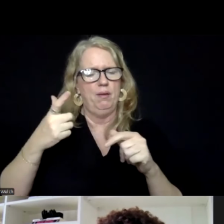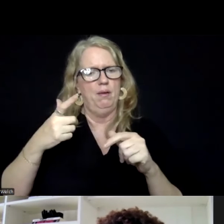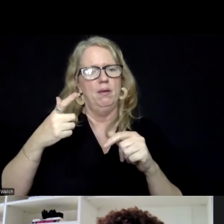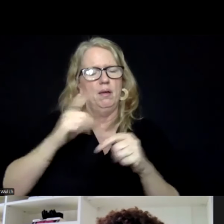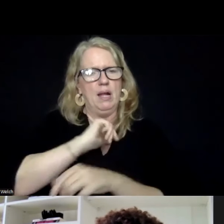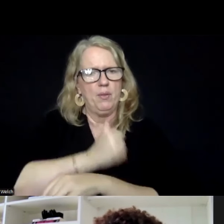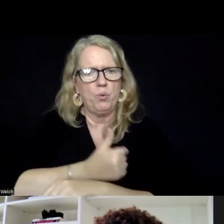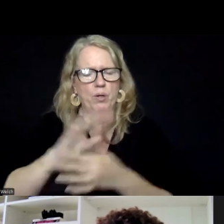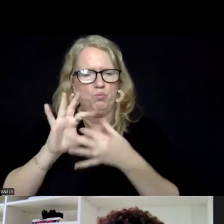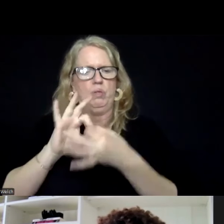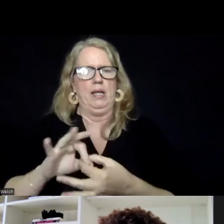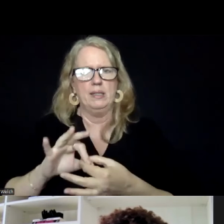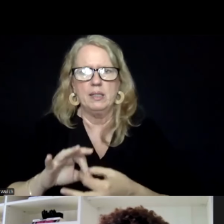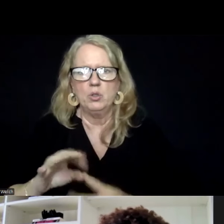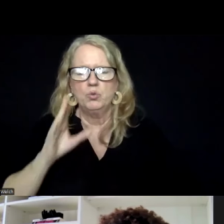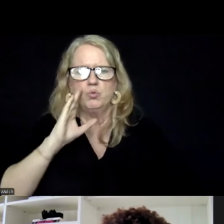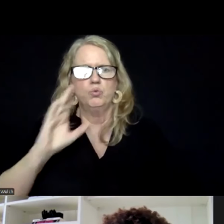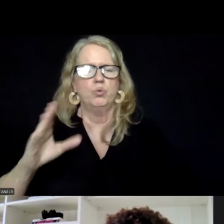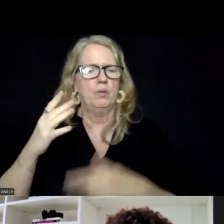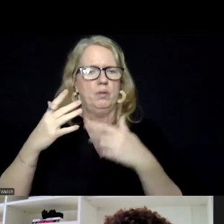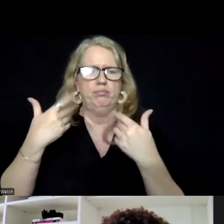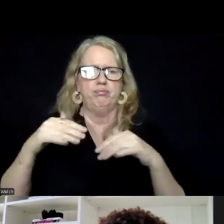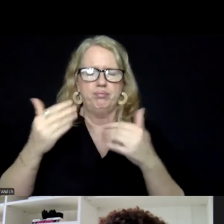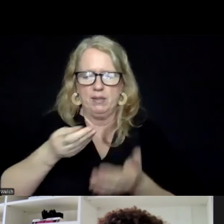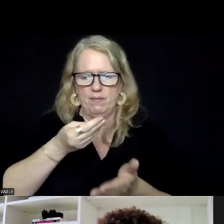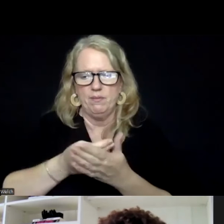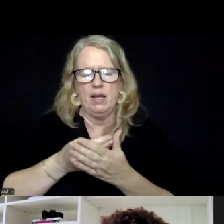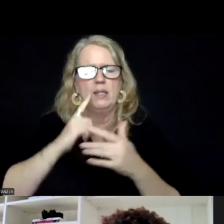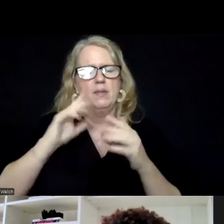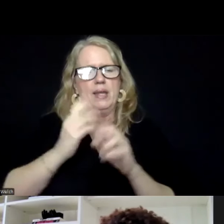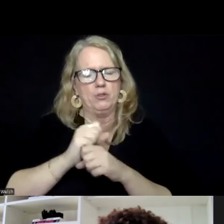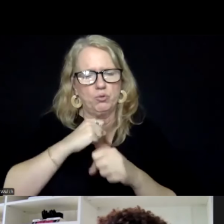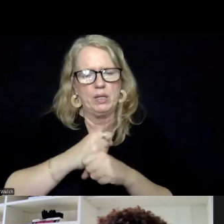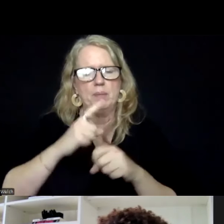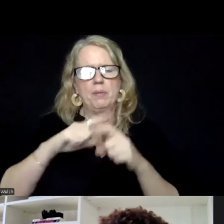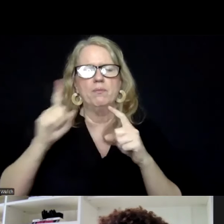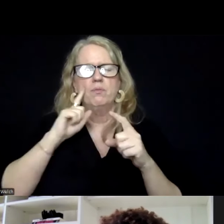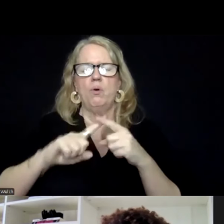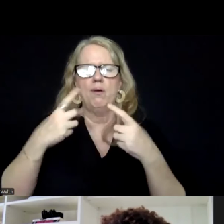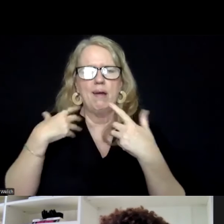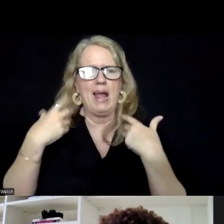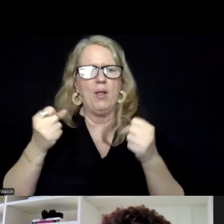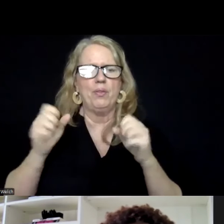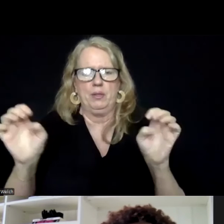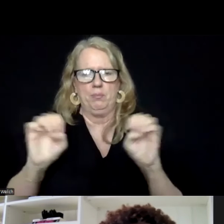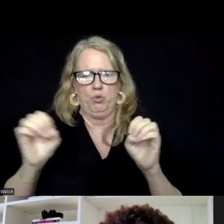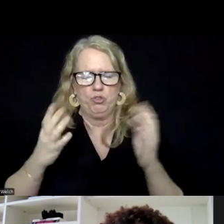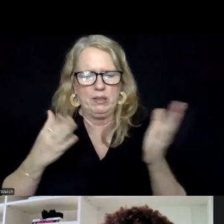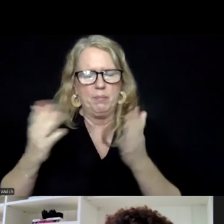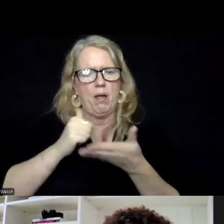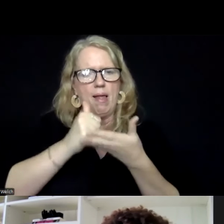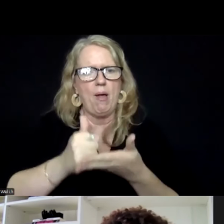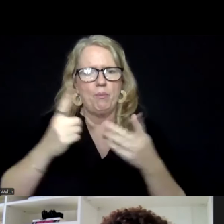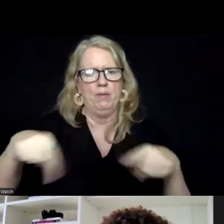related to their huge infusion of funds to create capacity for behavioral health emergency services and helping them understand